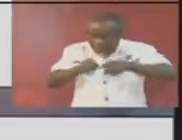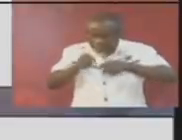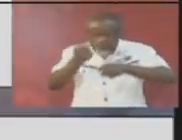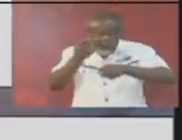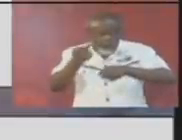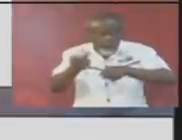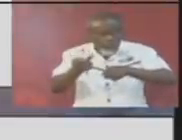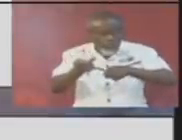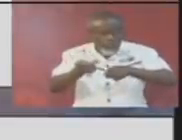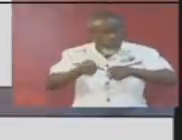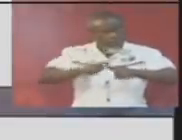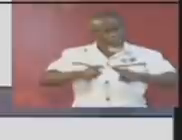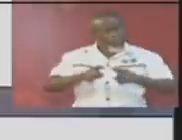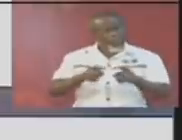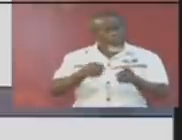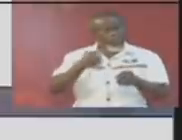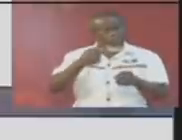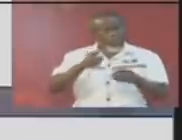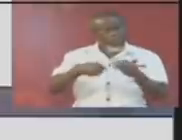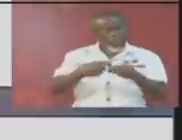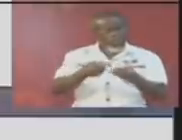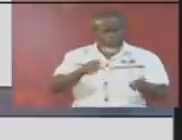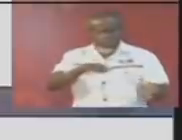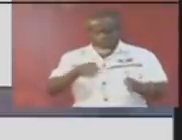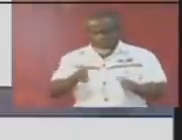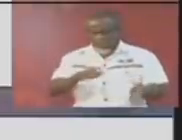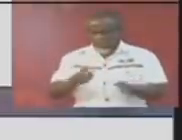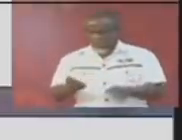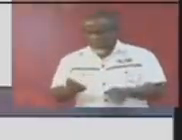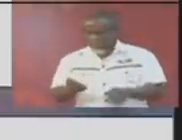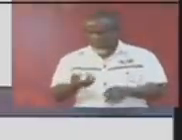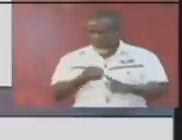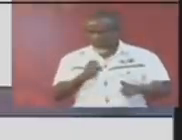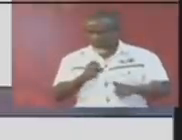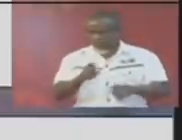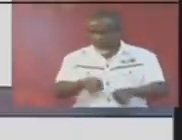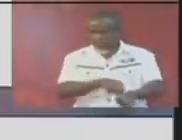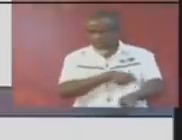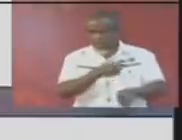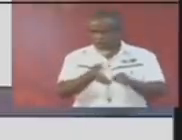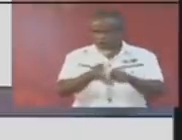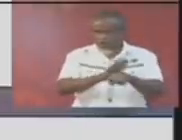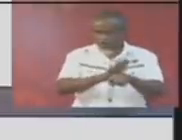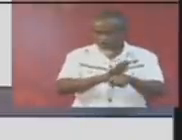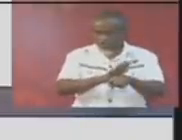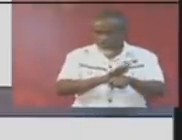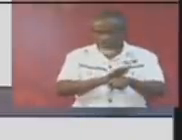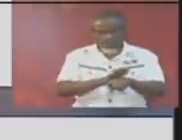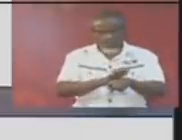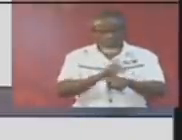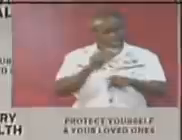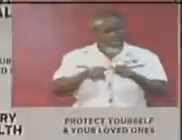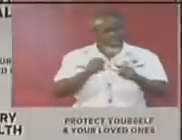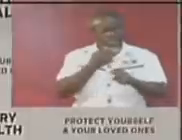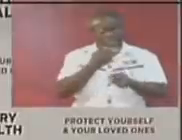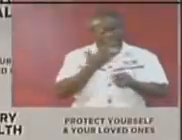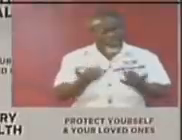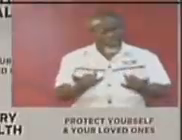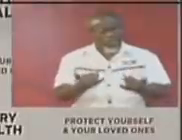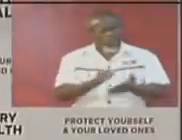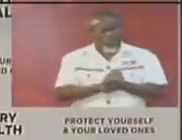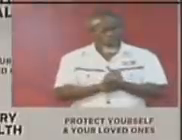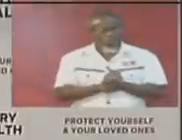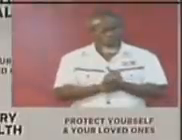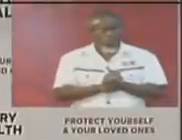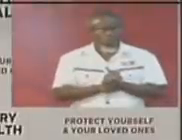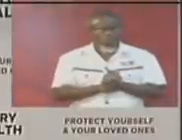rate, I'm not aware of a figure that I can quote for you for the mortality rate of long COVID. Okay,